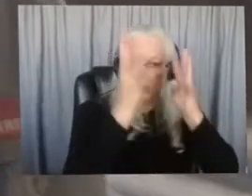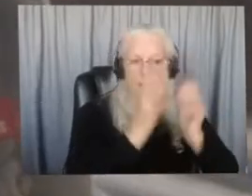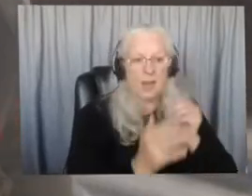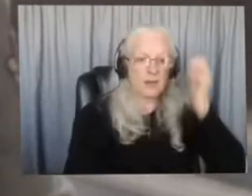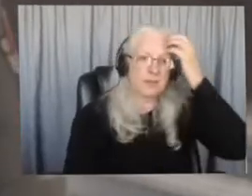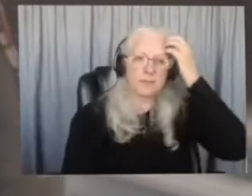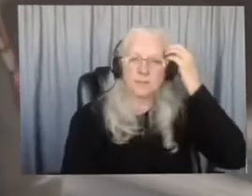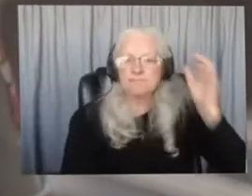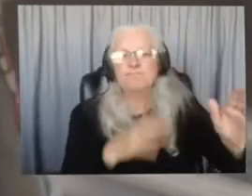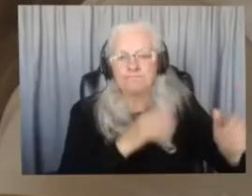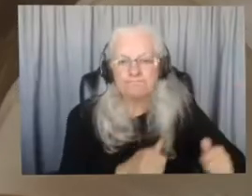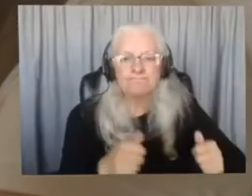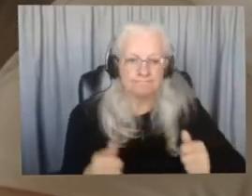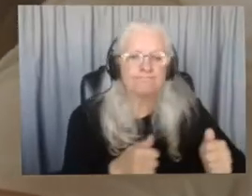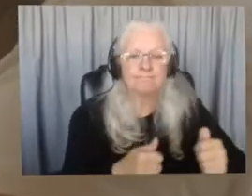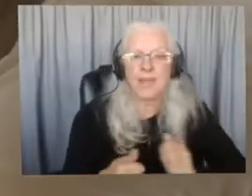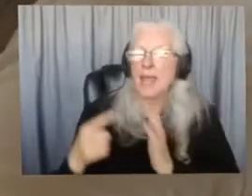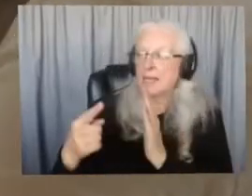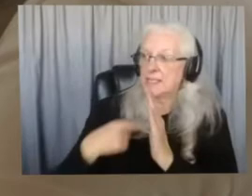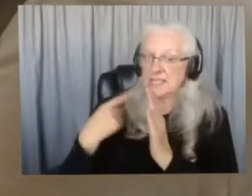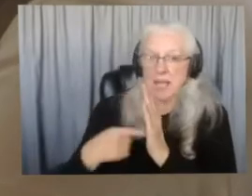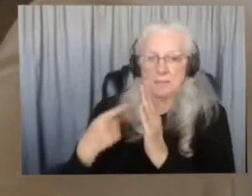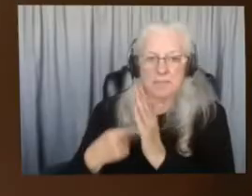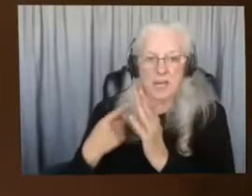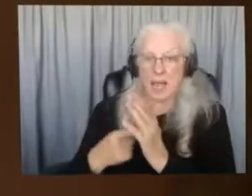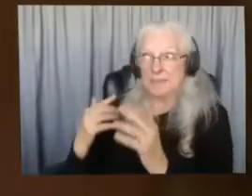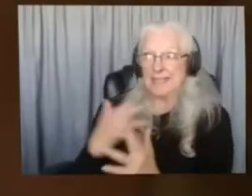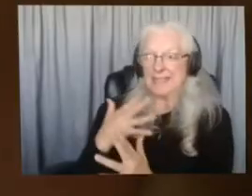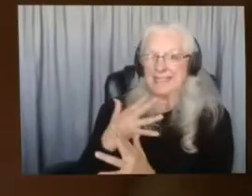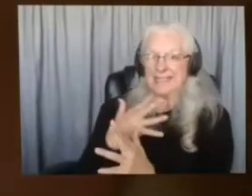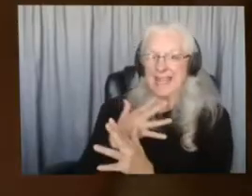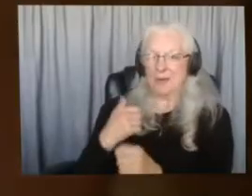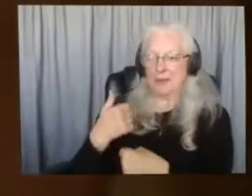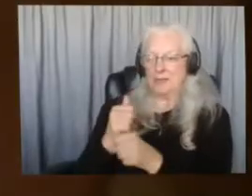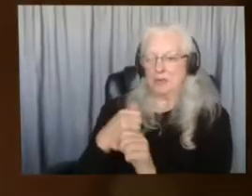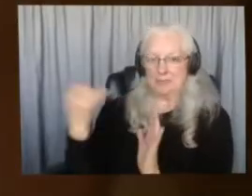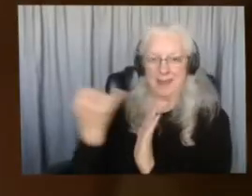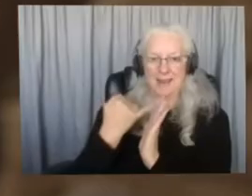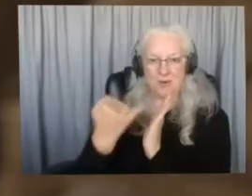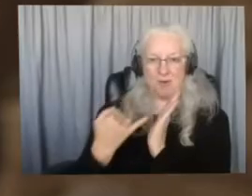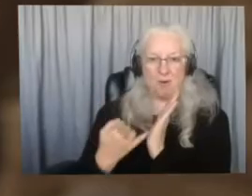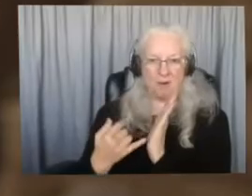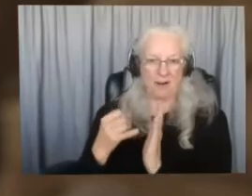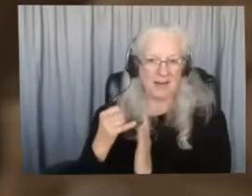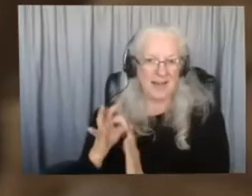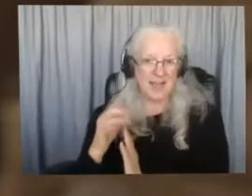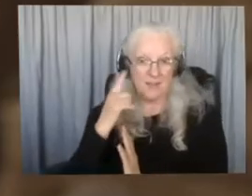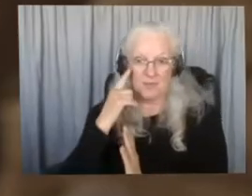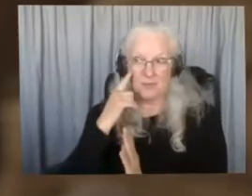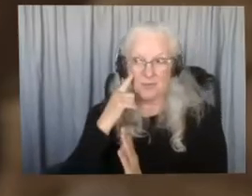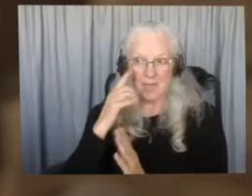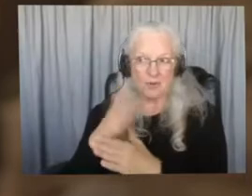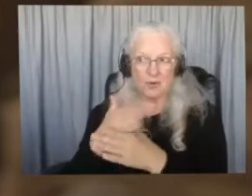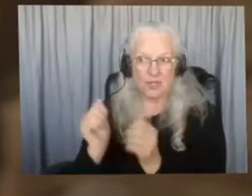Sometimes it's scary to make art if you think that it's going to be shared with other people. But I think the most important thing